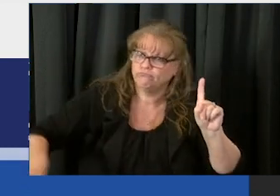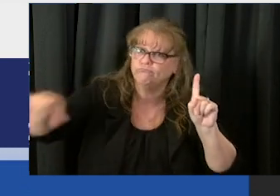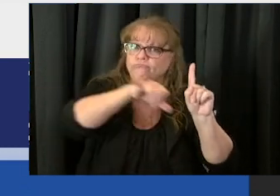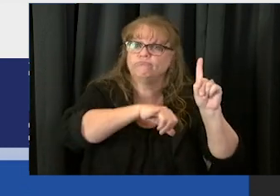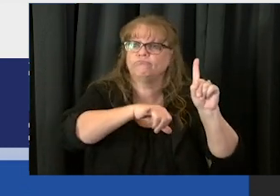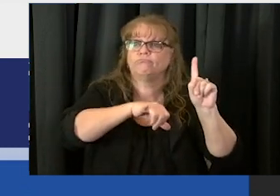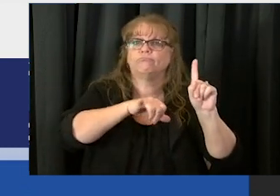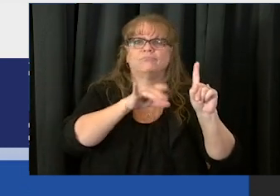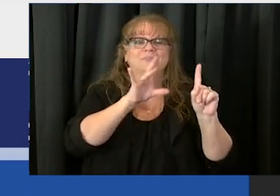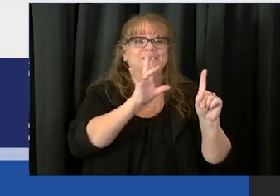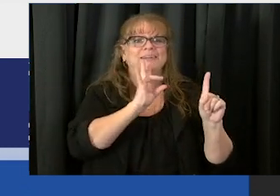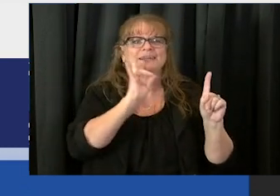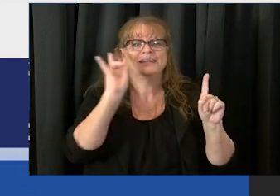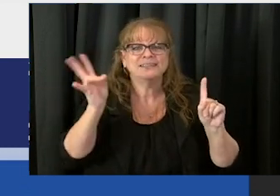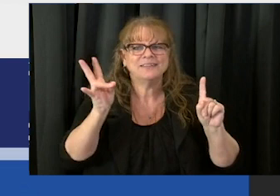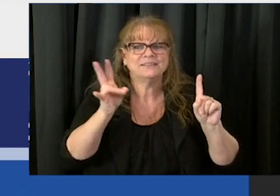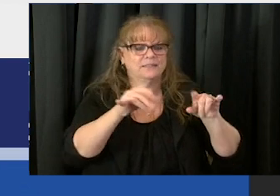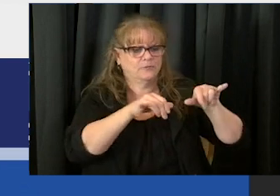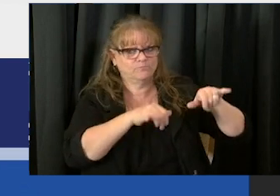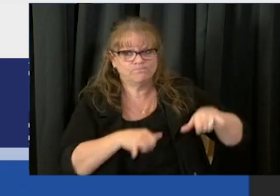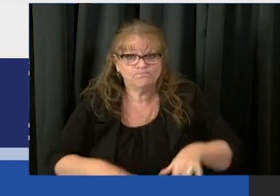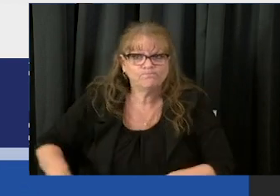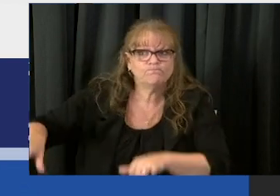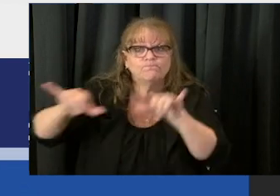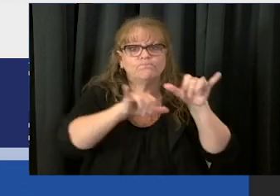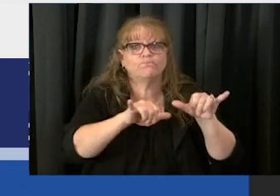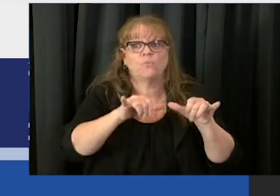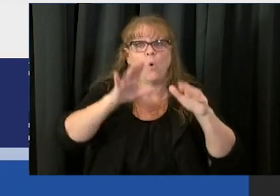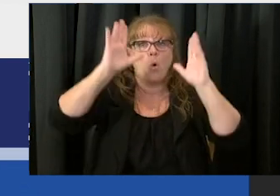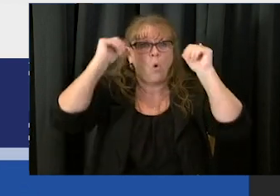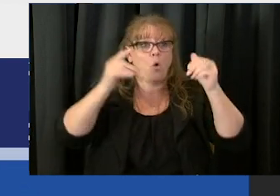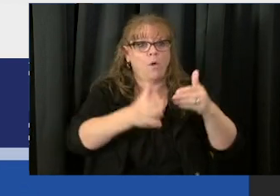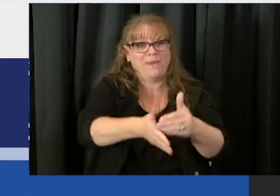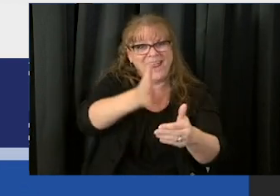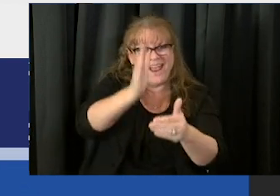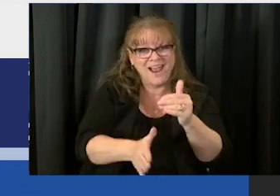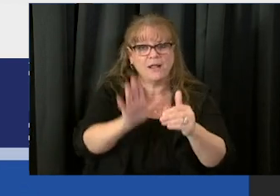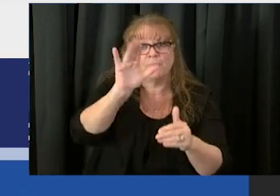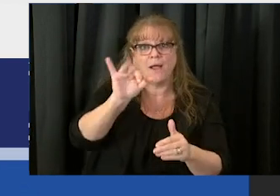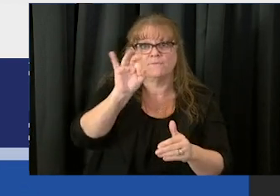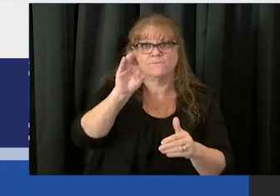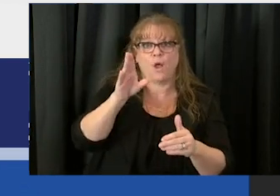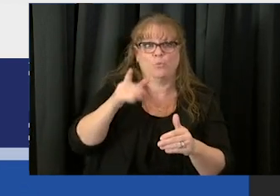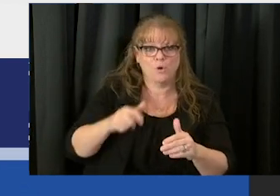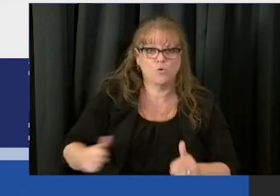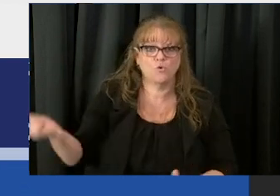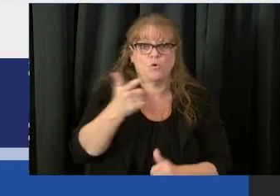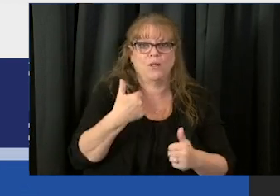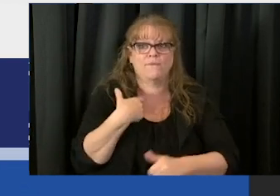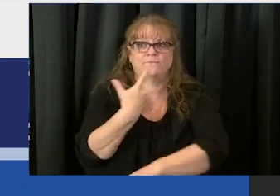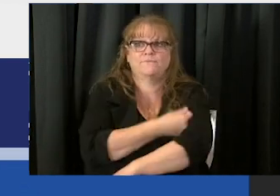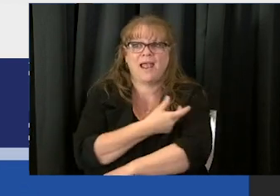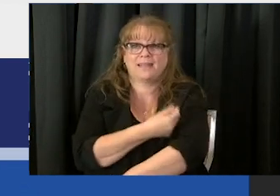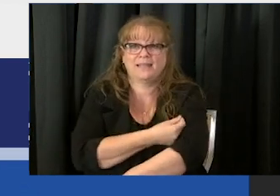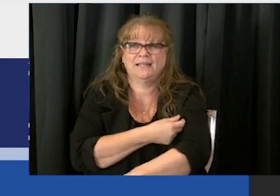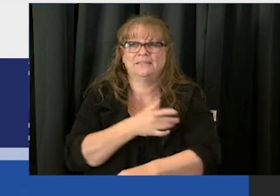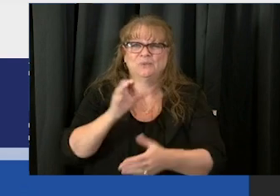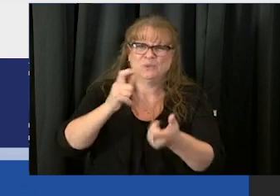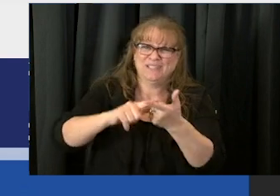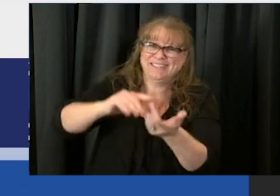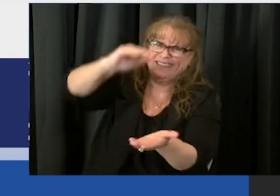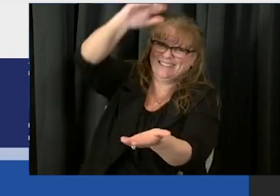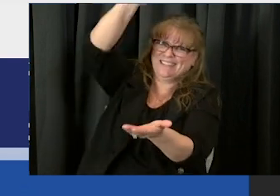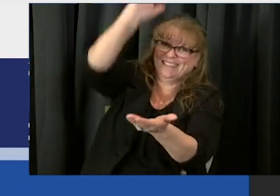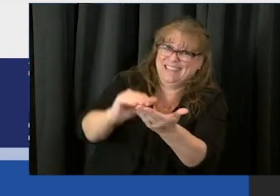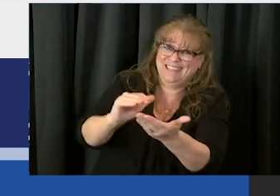impact on reducing the deadly nature of the pandemic. We will still lose people after March, and sadly, it'll